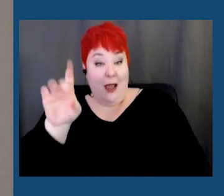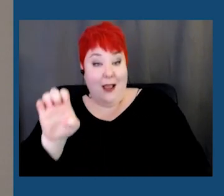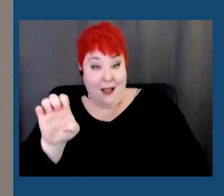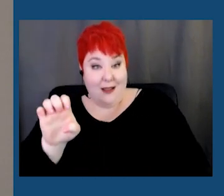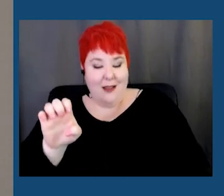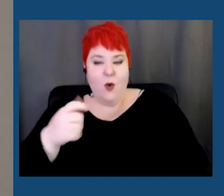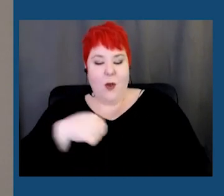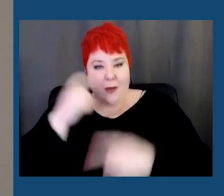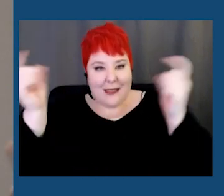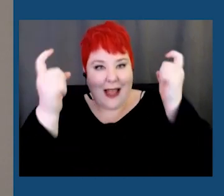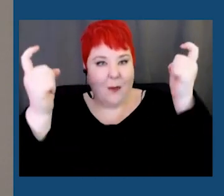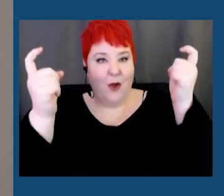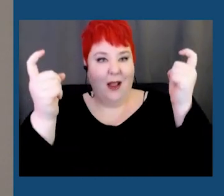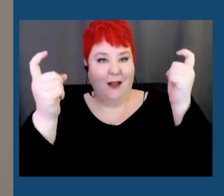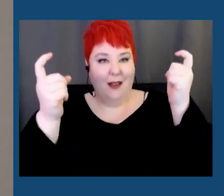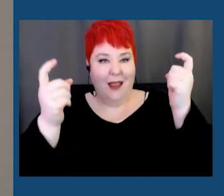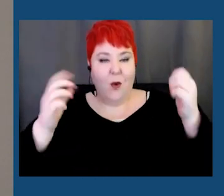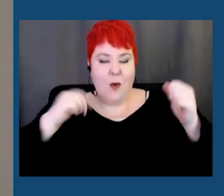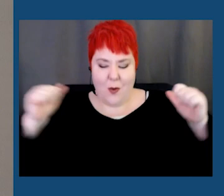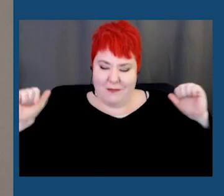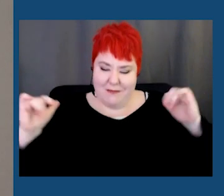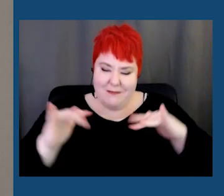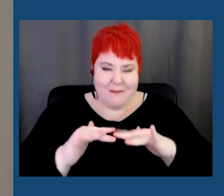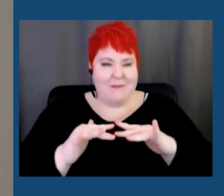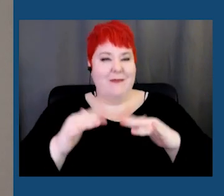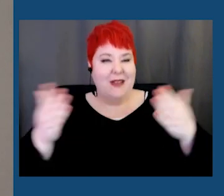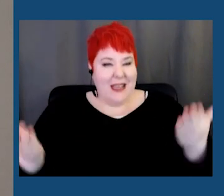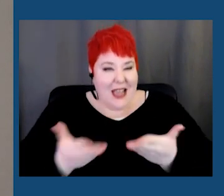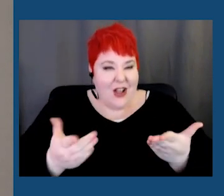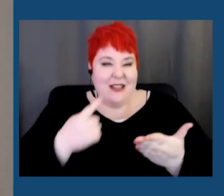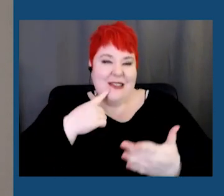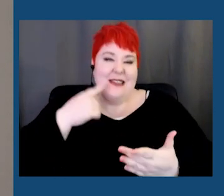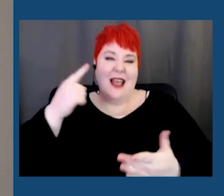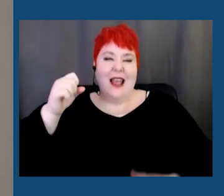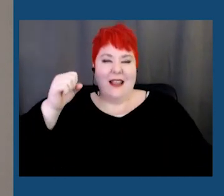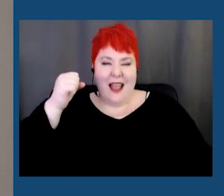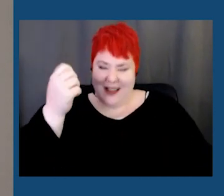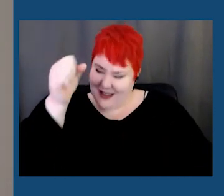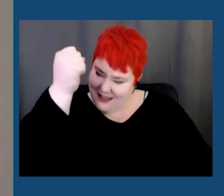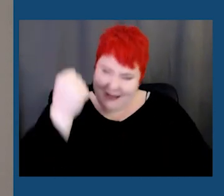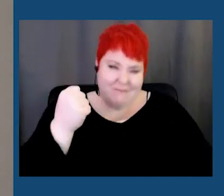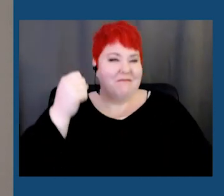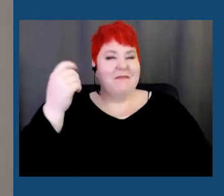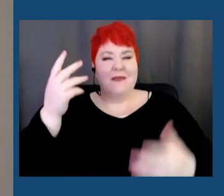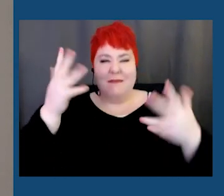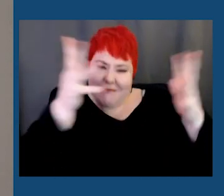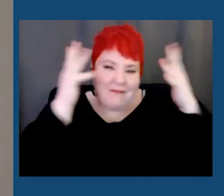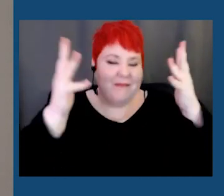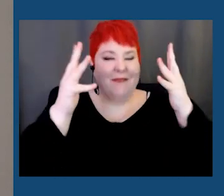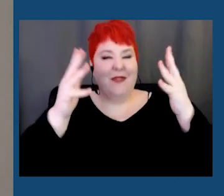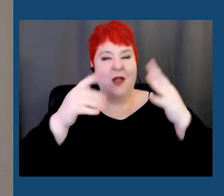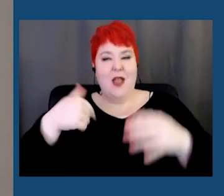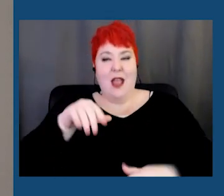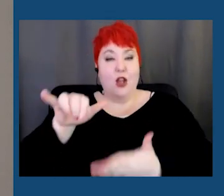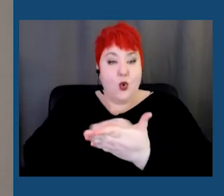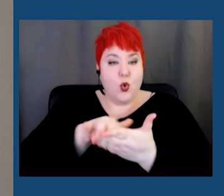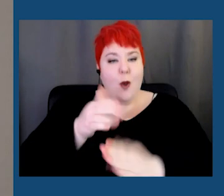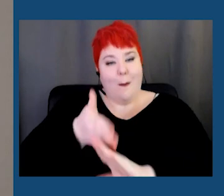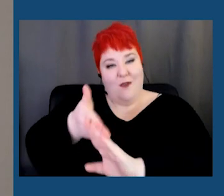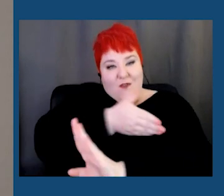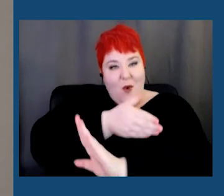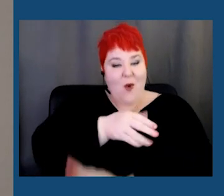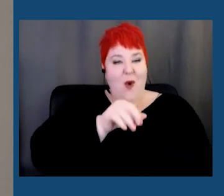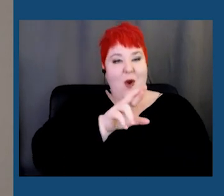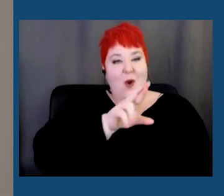in a celebration and say, yes, New York was not just after Roe v. Wade, we were 3 years ahead of the